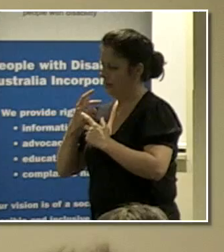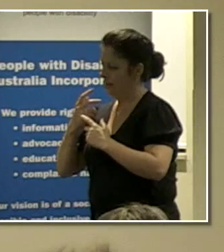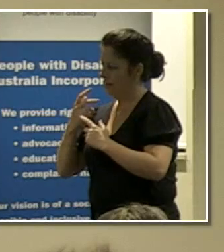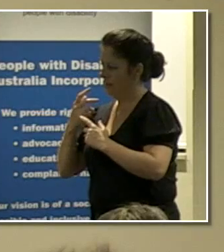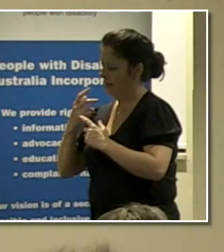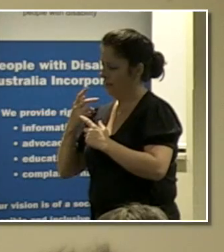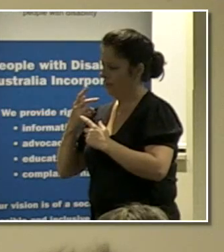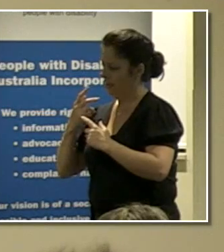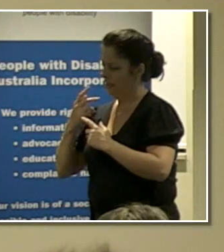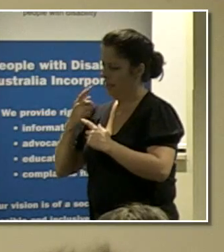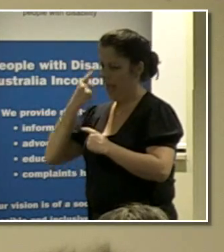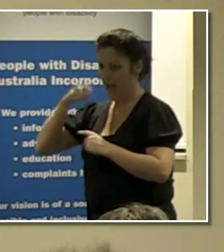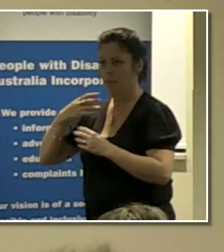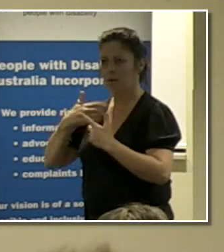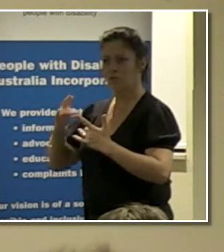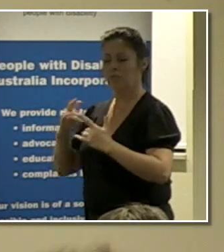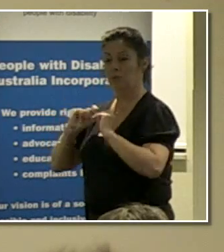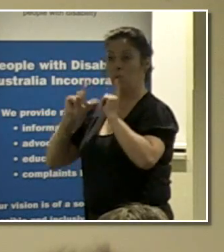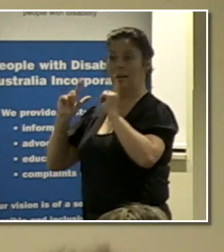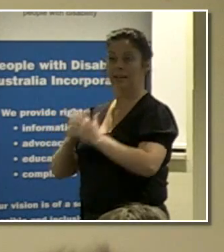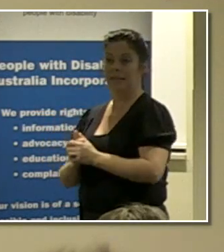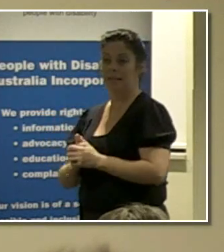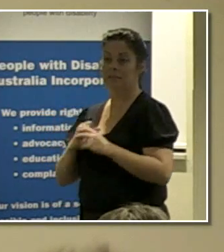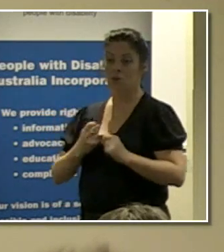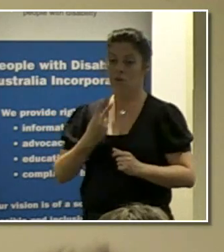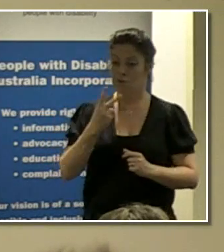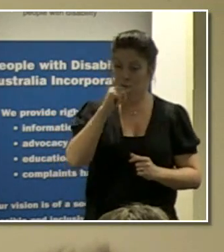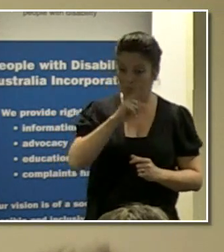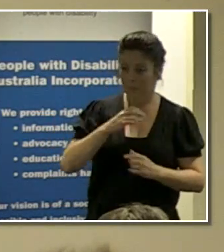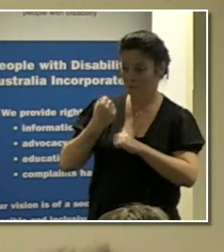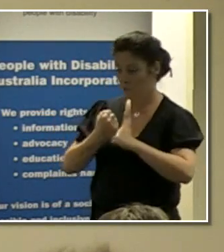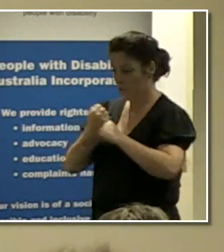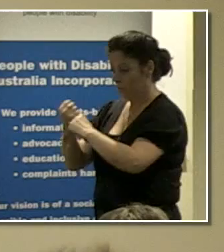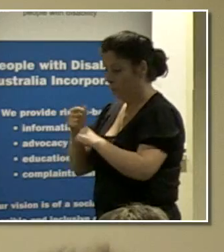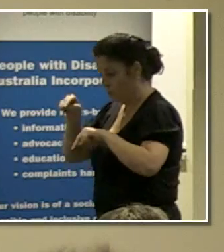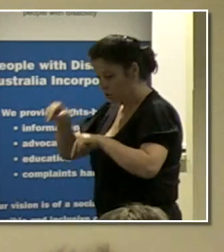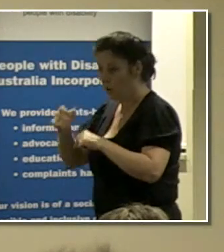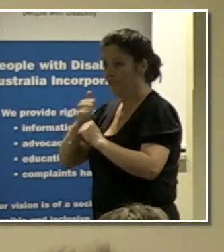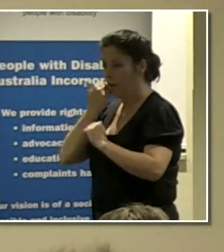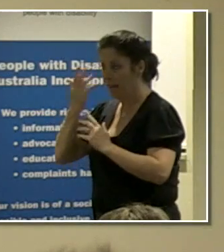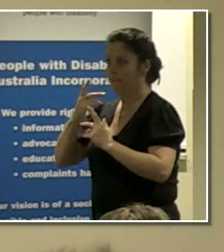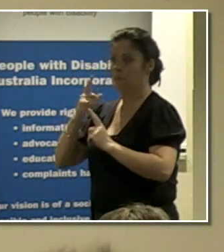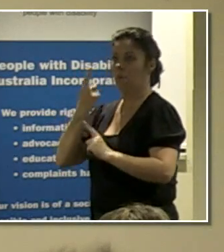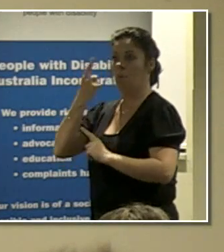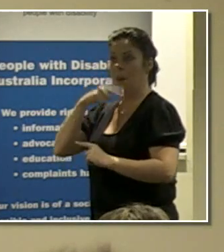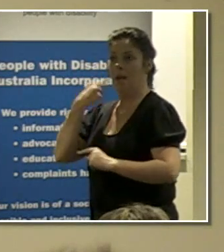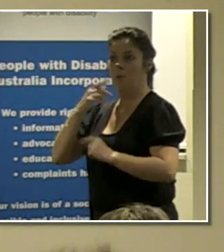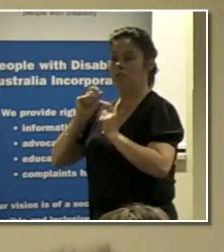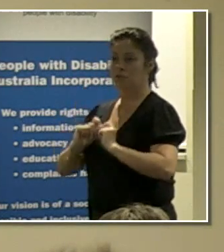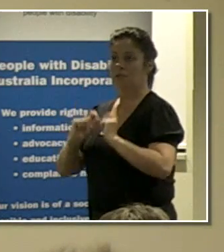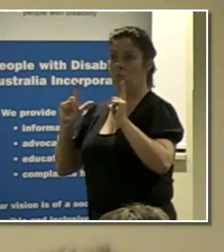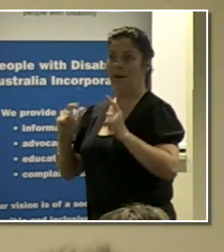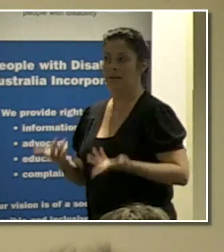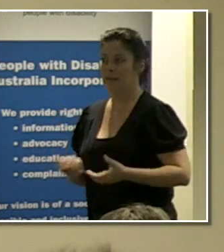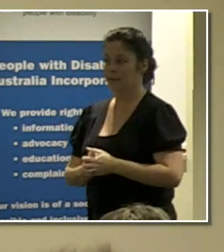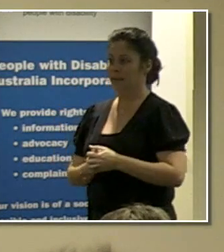two people actively doing something on her behalf for every hour that she is awake.